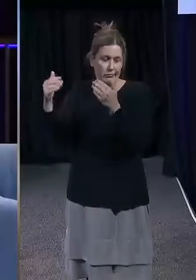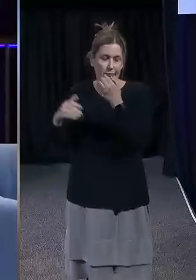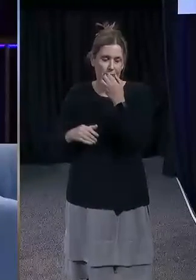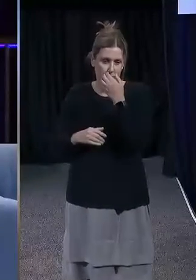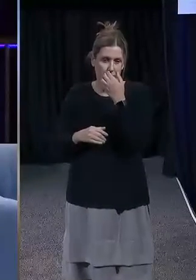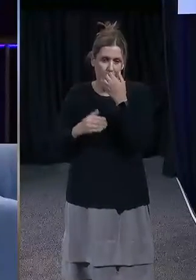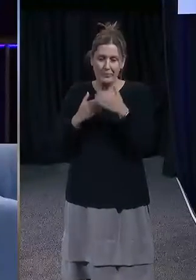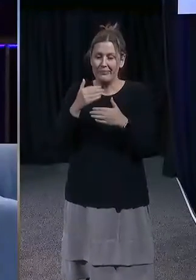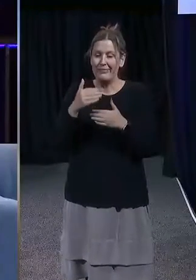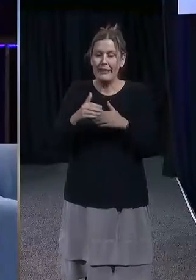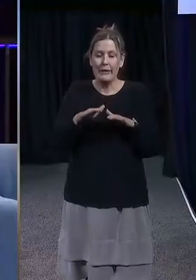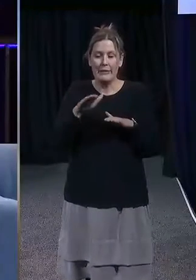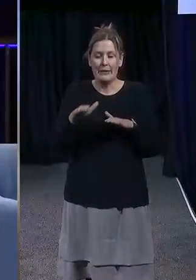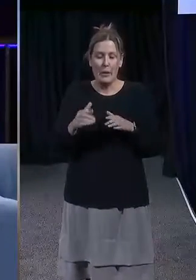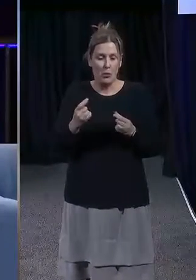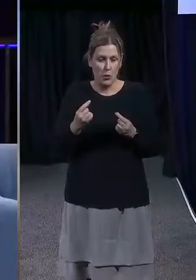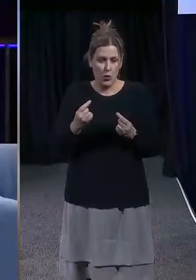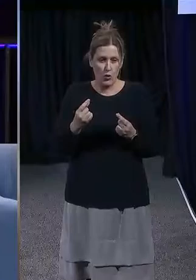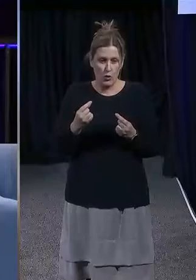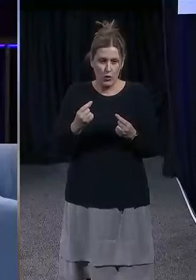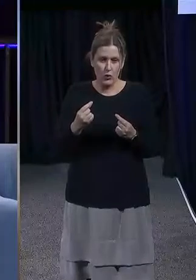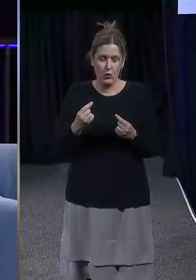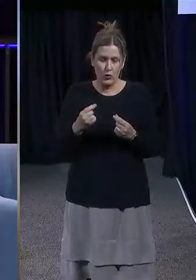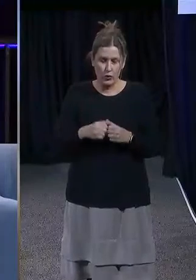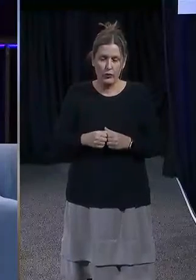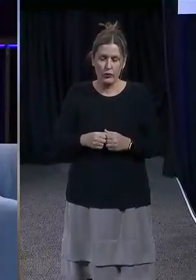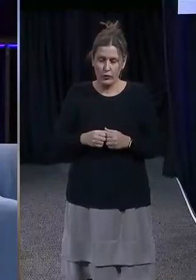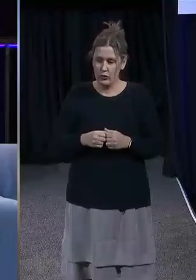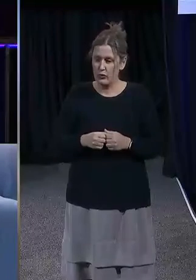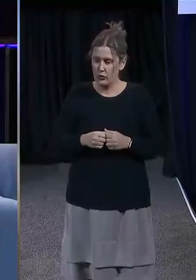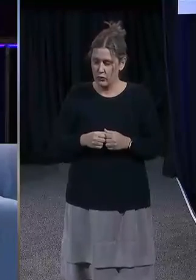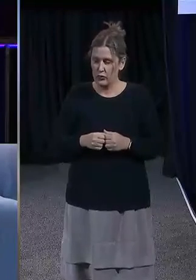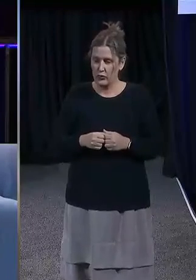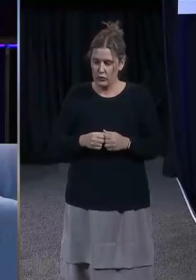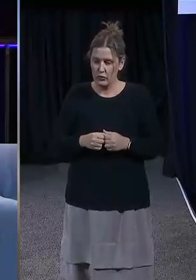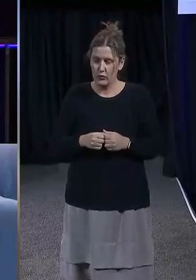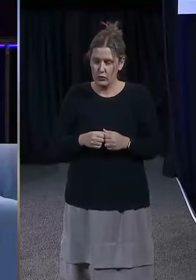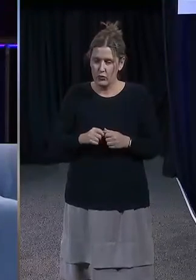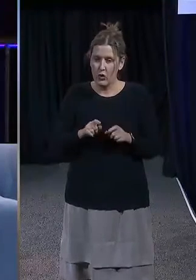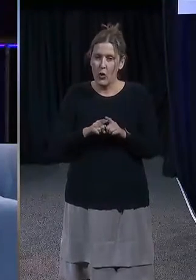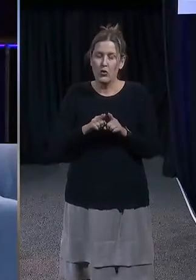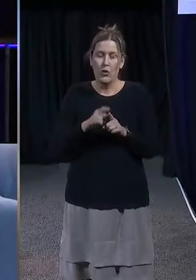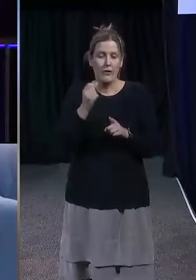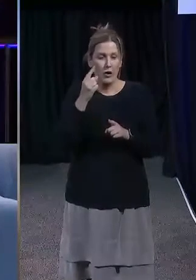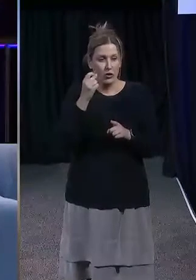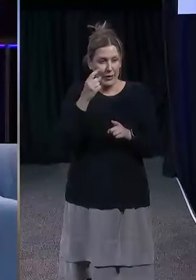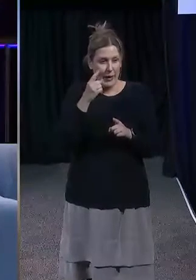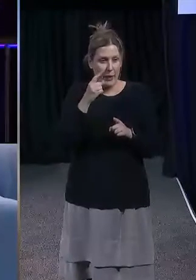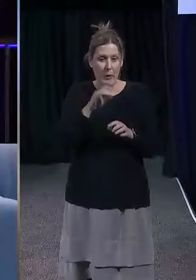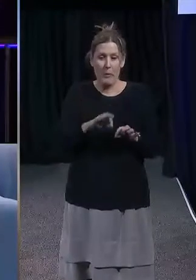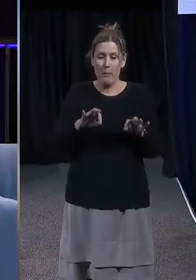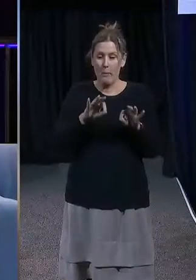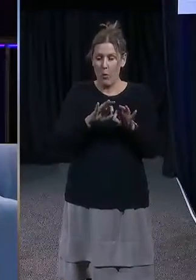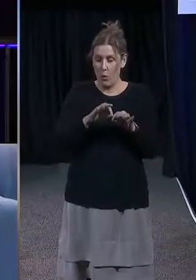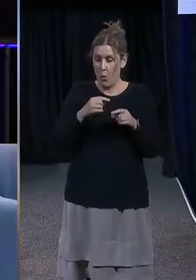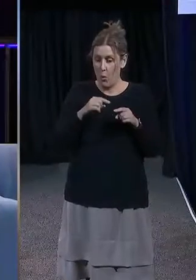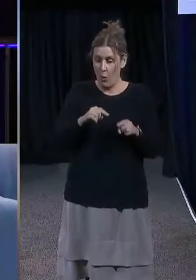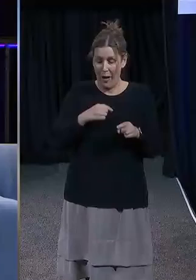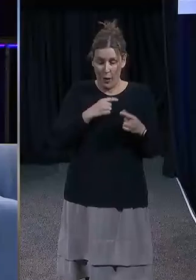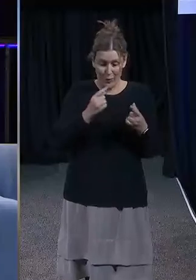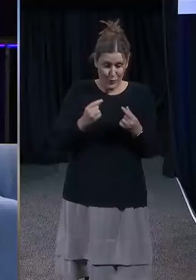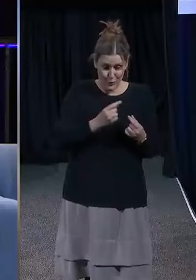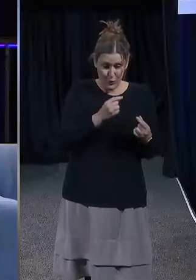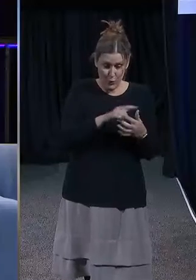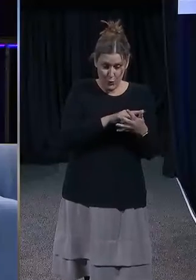next step of this, and with this, an understanding of the importance that even as we do all of these